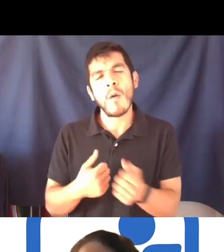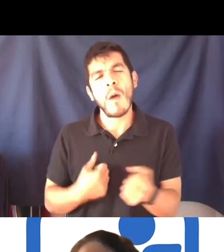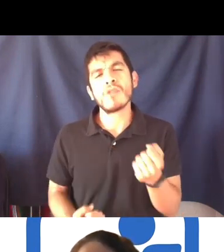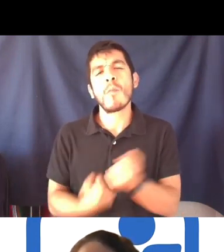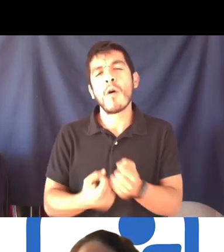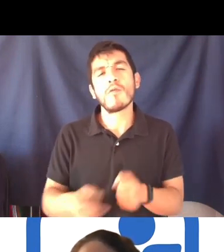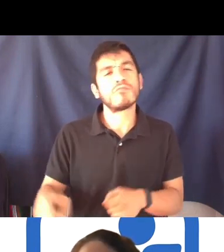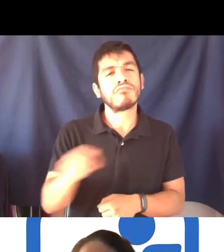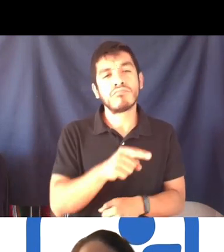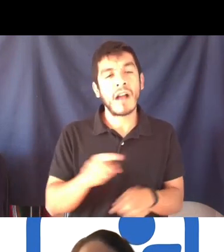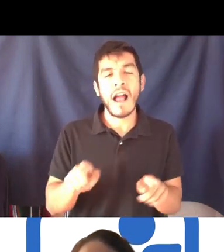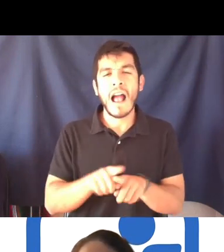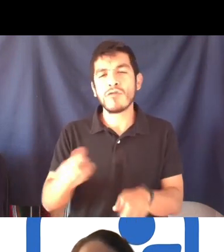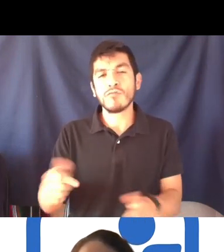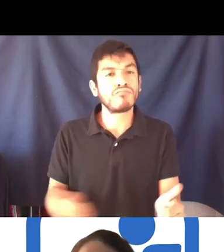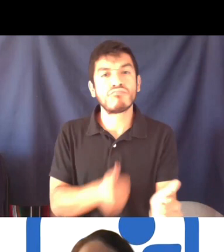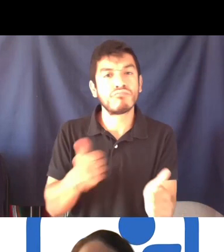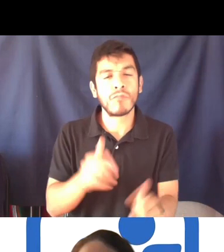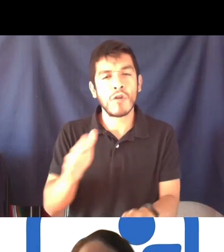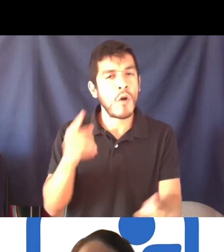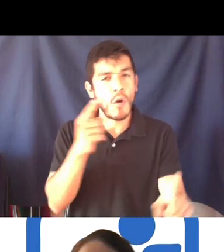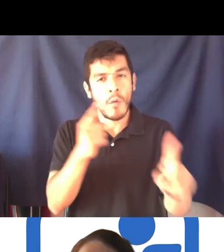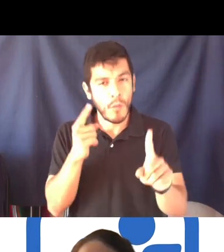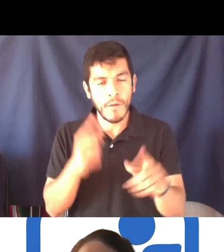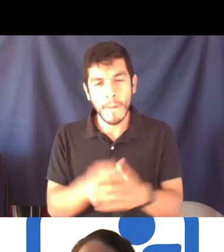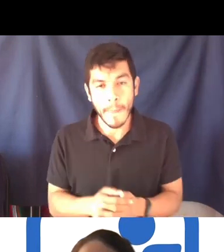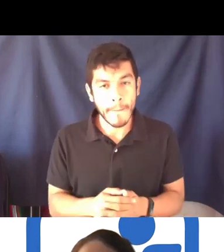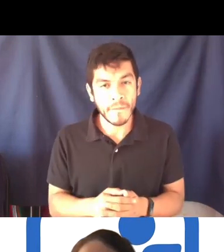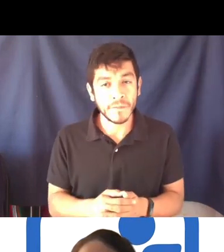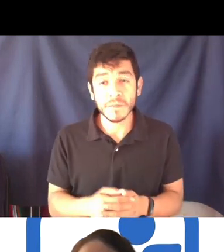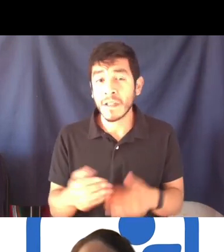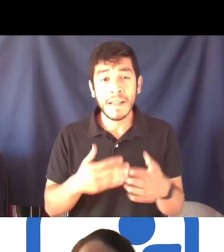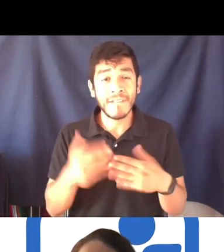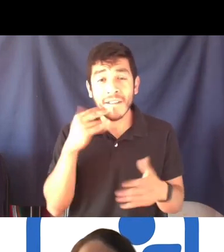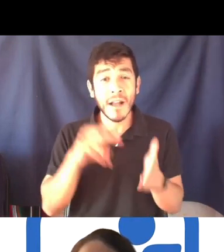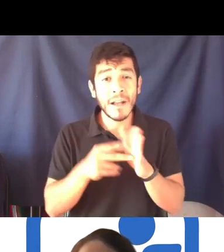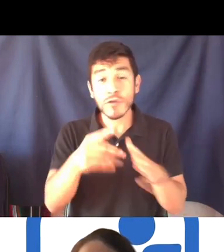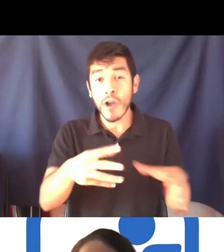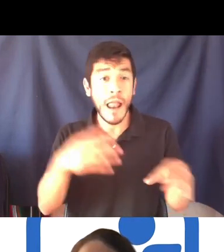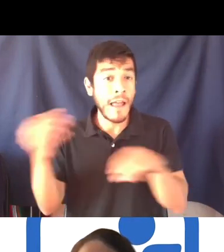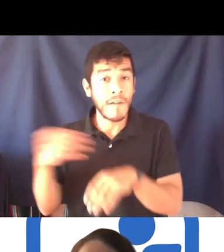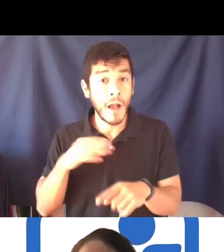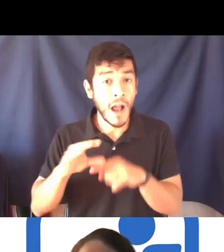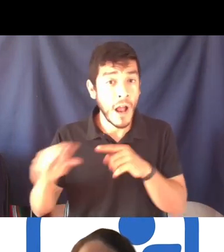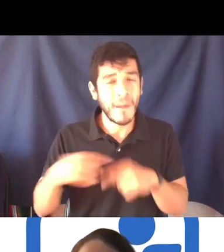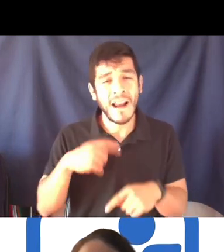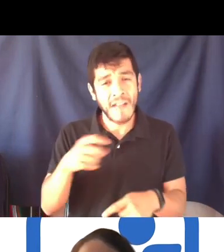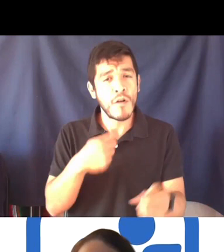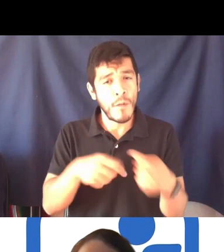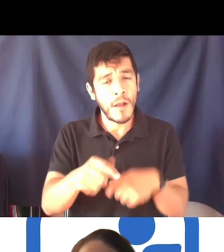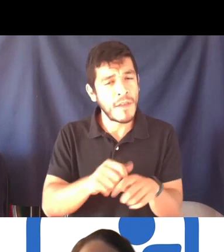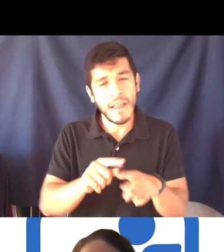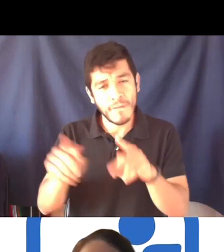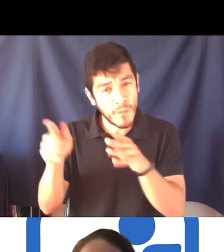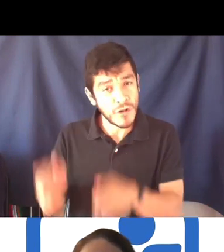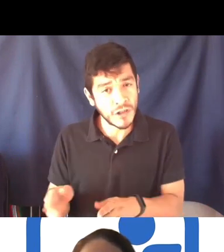they pursue whatever it is they're going to pursue, even if it means they were to leave my company and I'd have to replace them with a different employee,